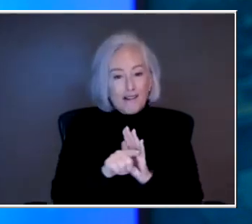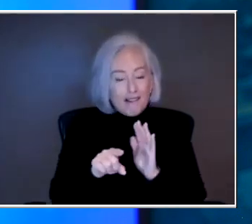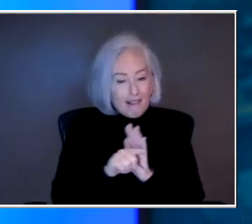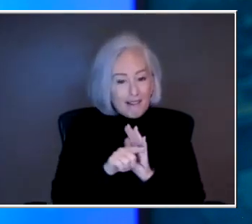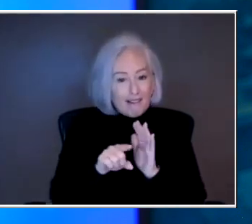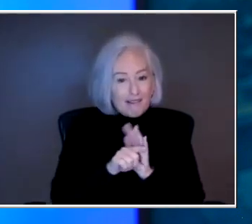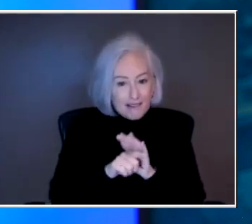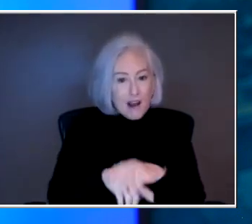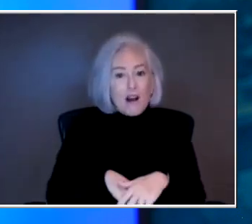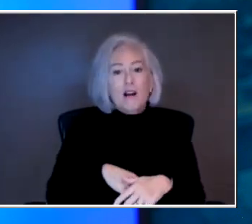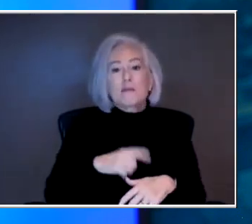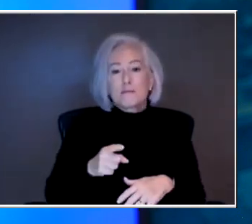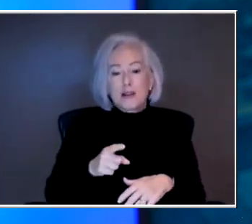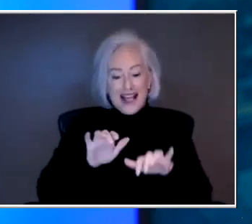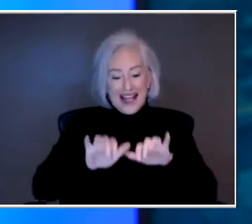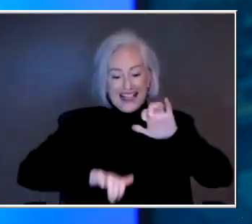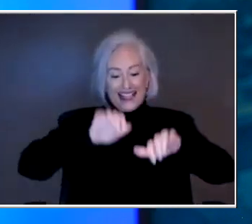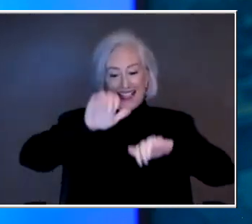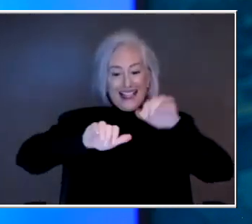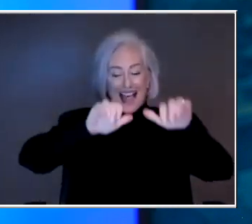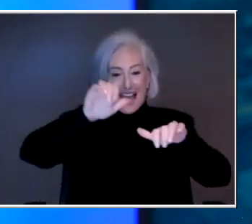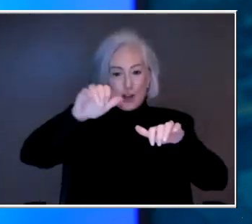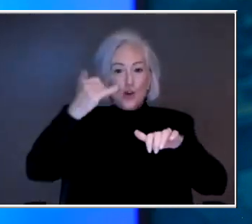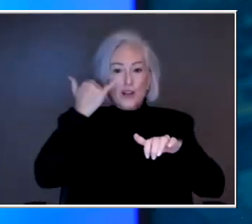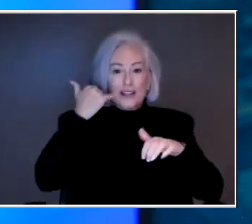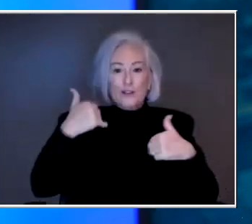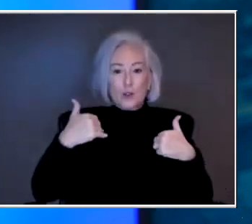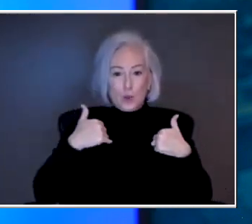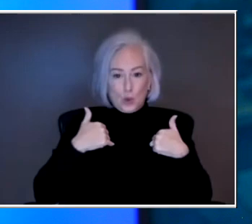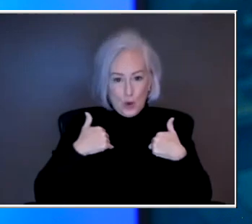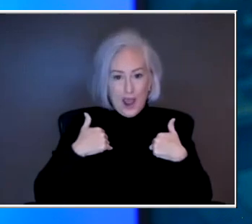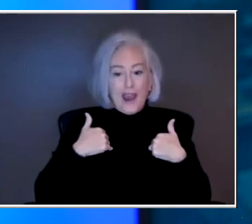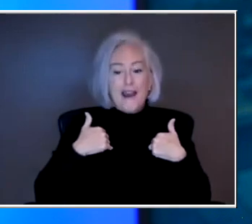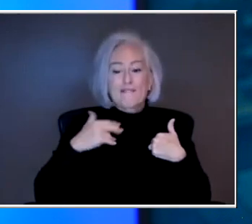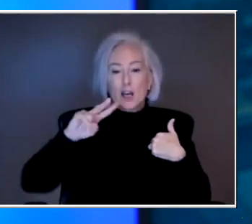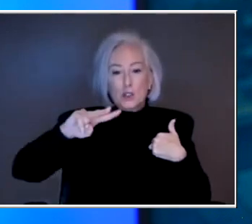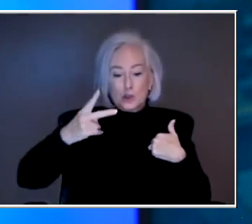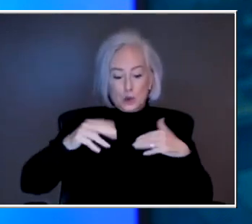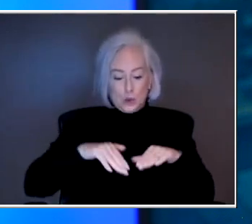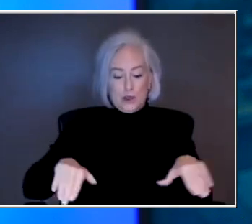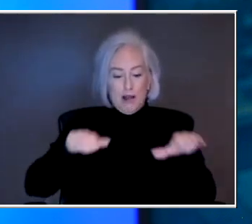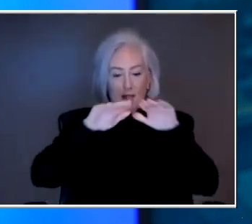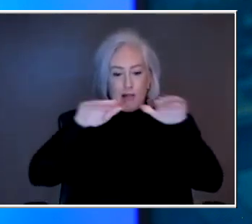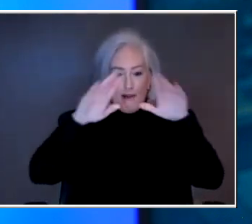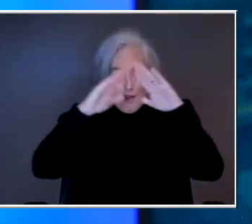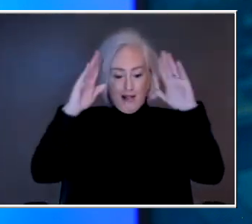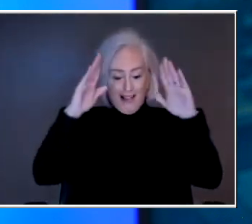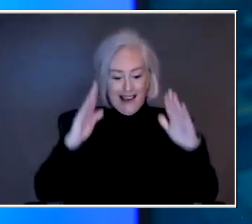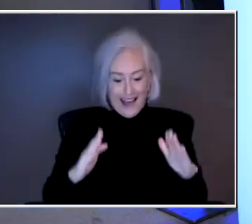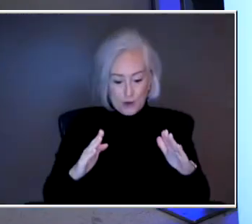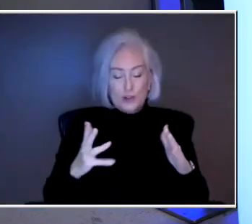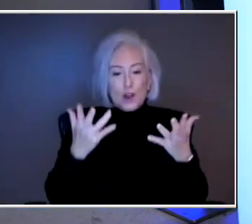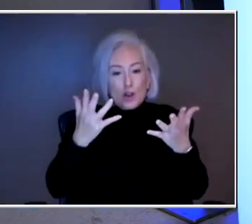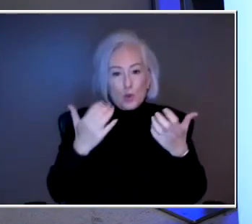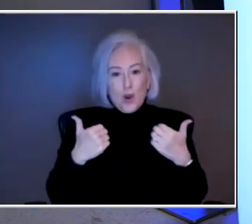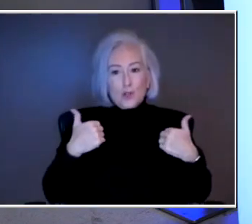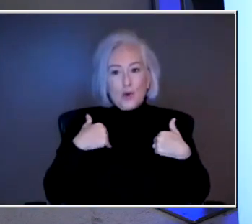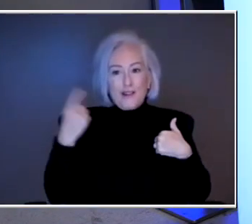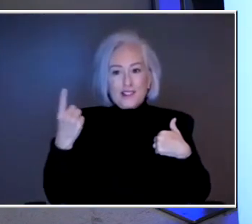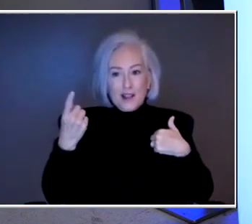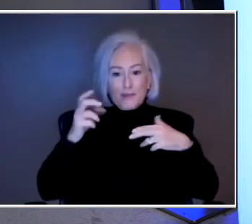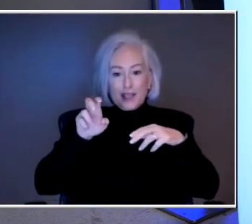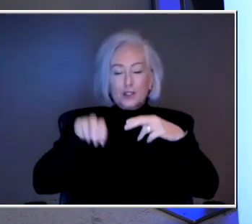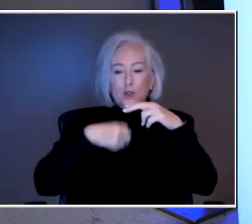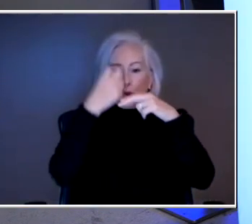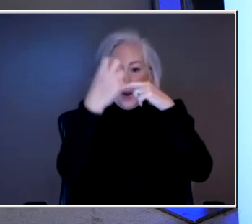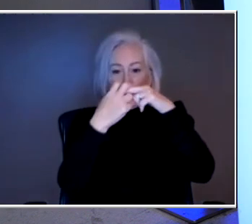Yes. You want to have additional escape routes if there is a fire, especially on the 1st floor, so that you can't get out. Thank So you for reminding me. I've been thinking I need those. I've got